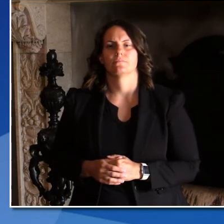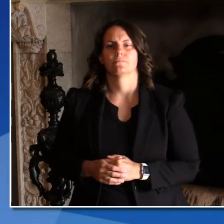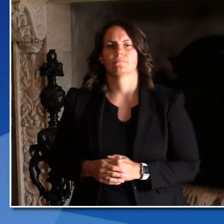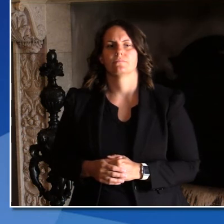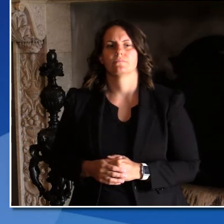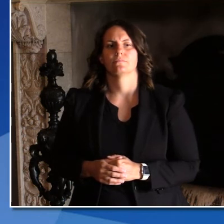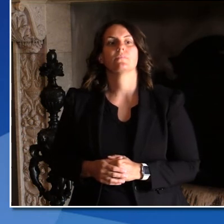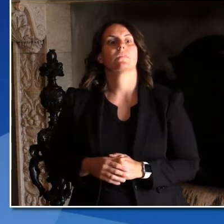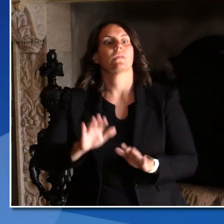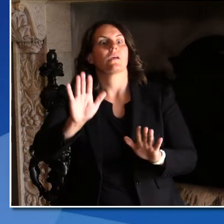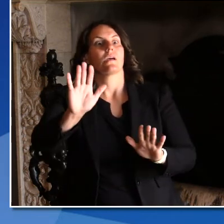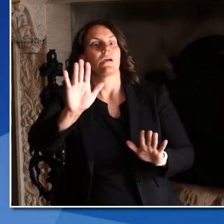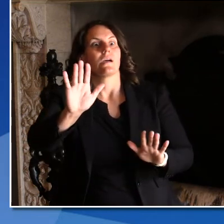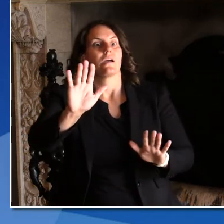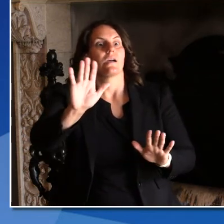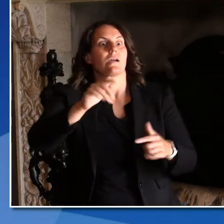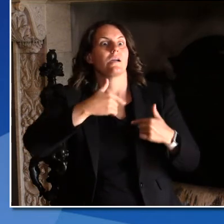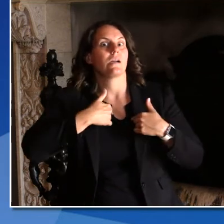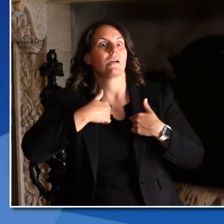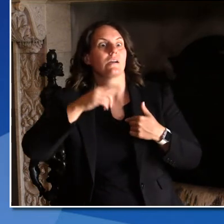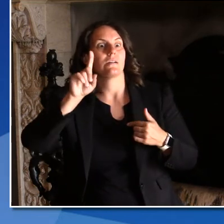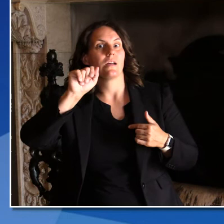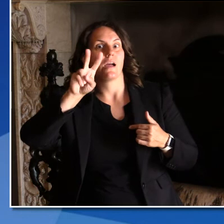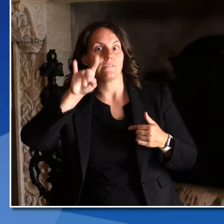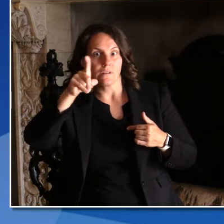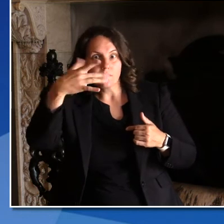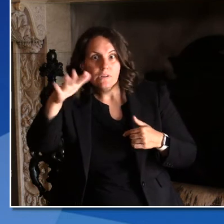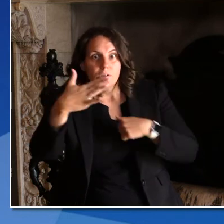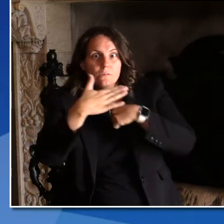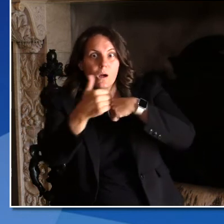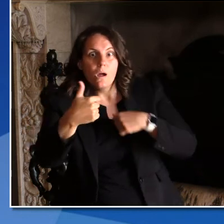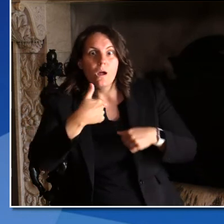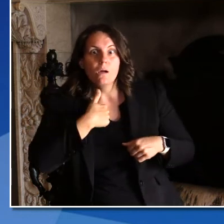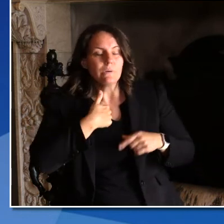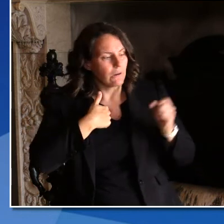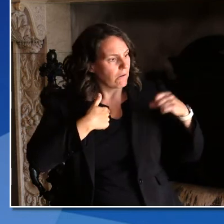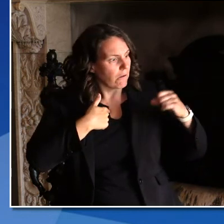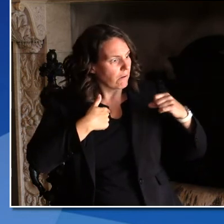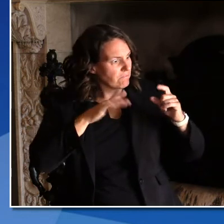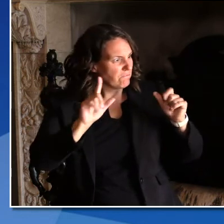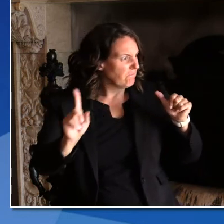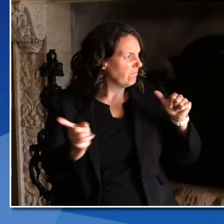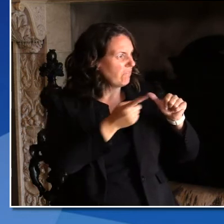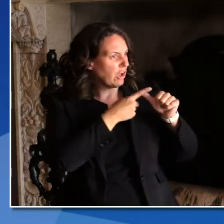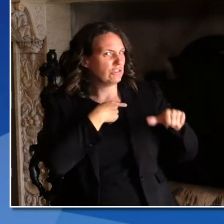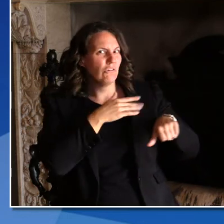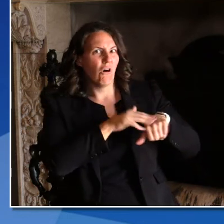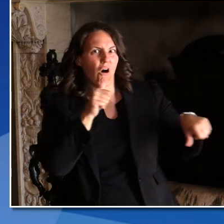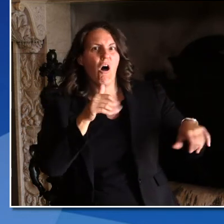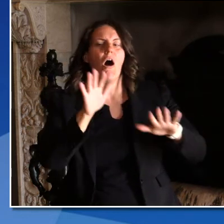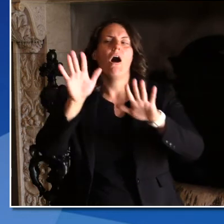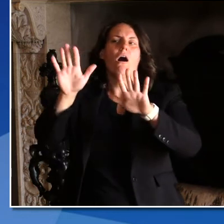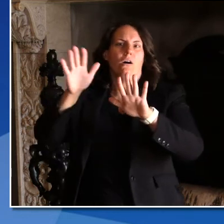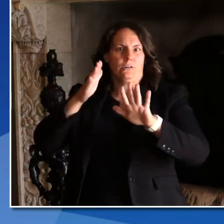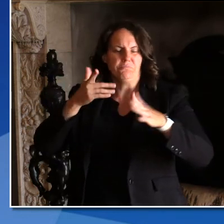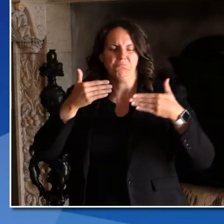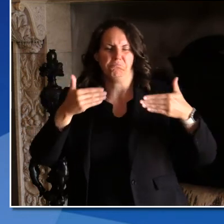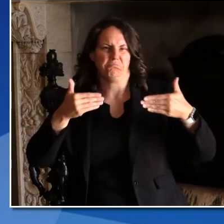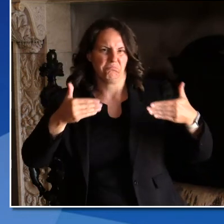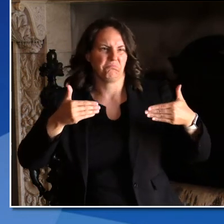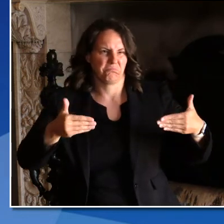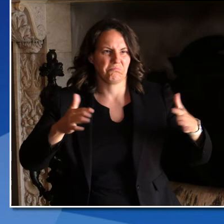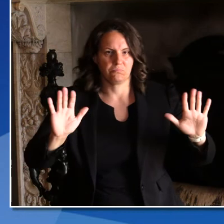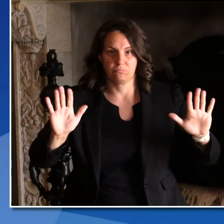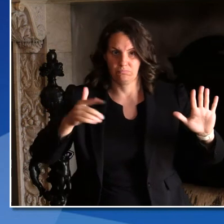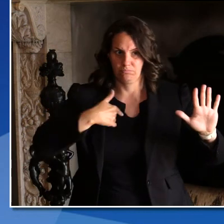This is David Wahlberg. Did you call on me? I did, David. You were the first one. Go ahead, please. David Wahlberg, did you call on me? Yes,